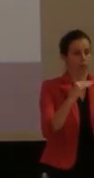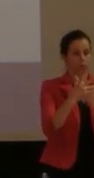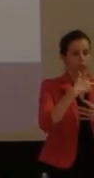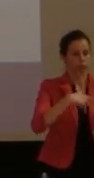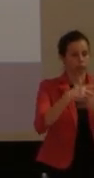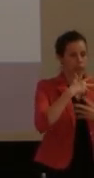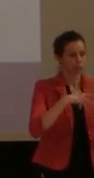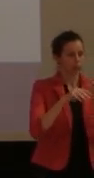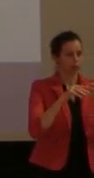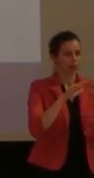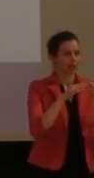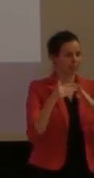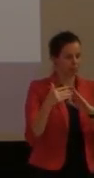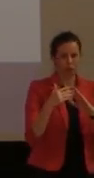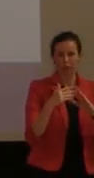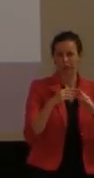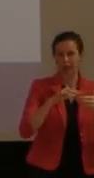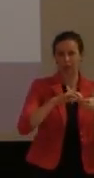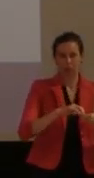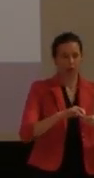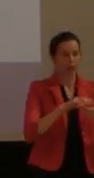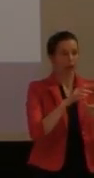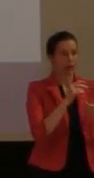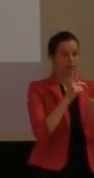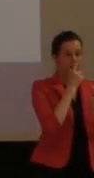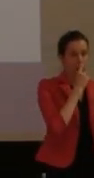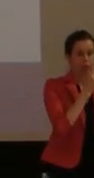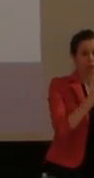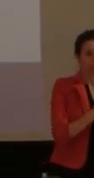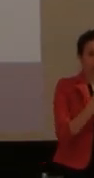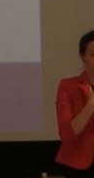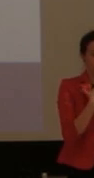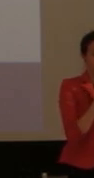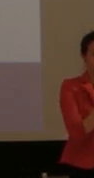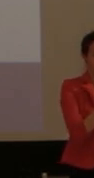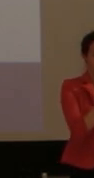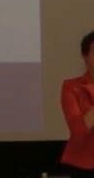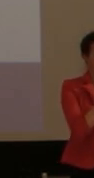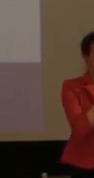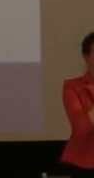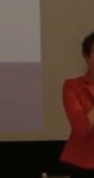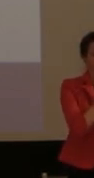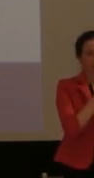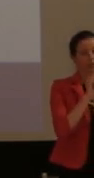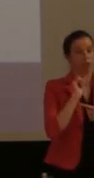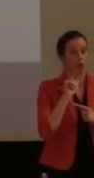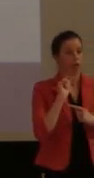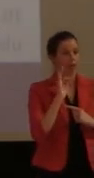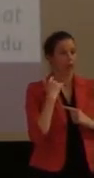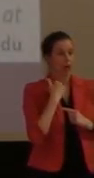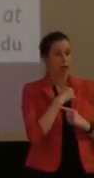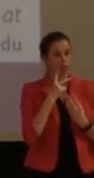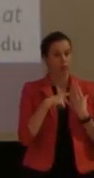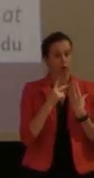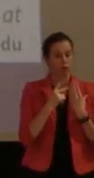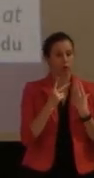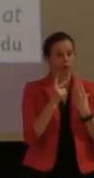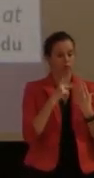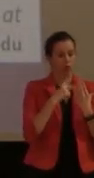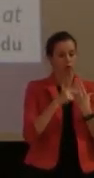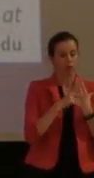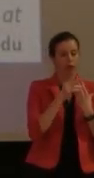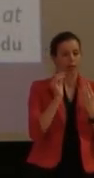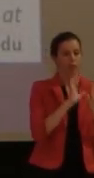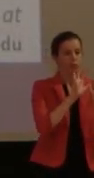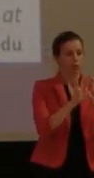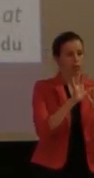well as connect community partners who are interested in both health literacy, the All of Us Research Program, and reaching those UBR populations.